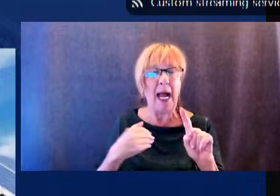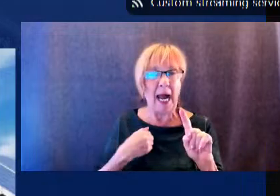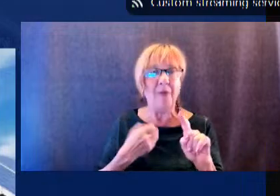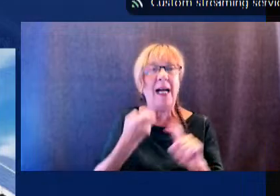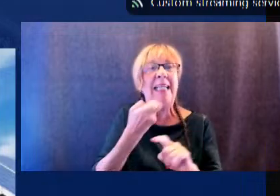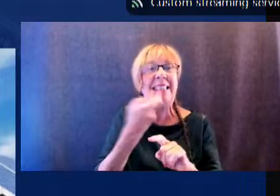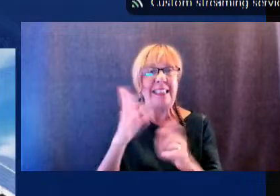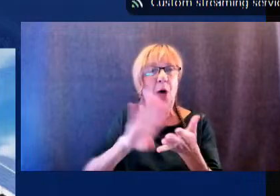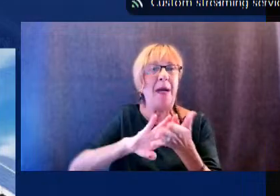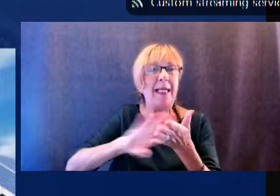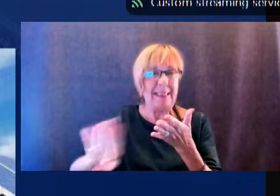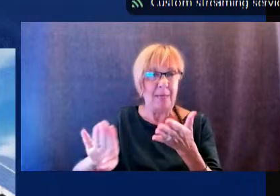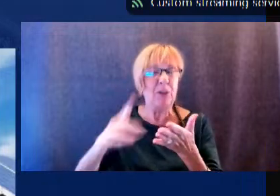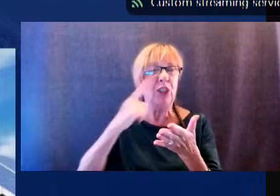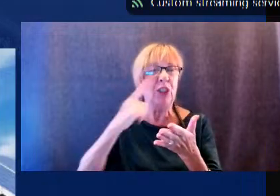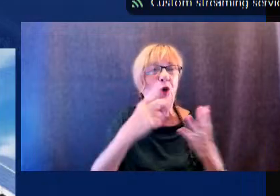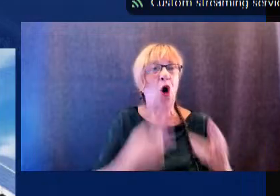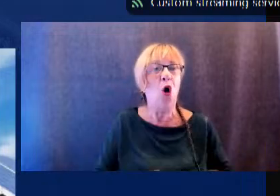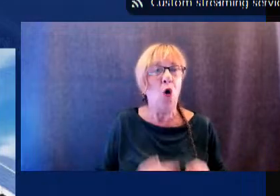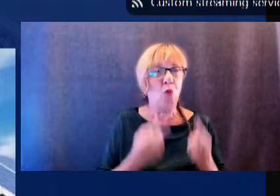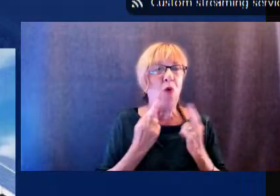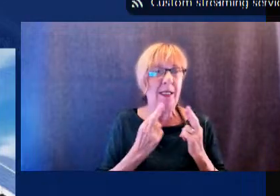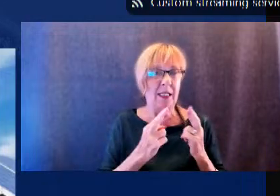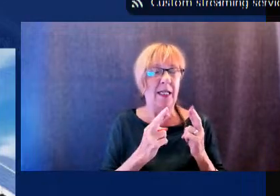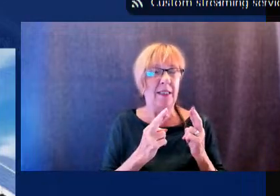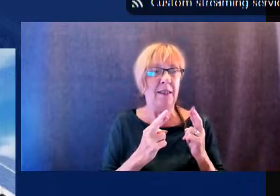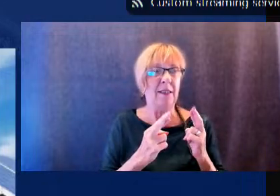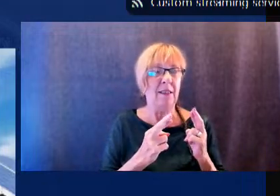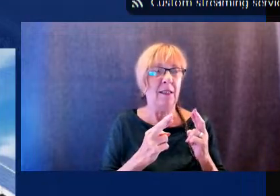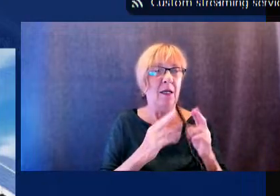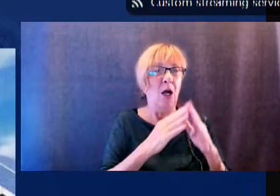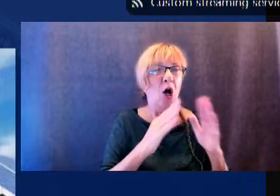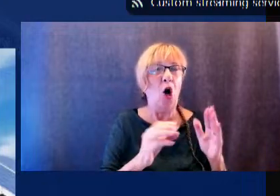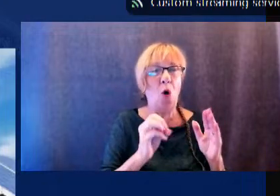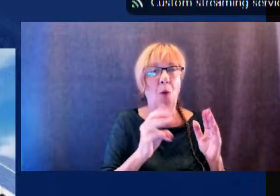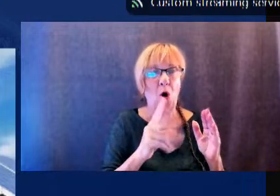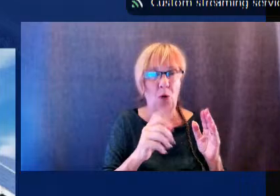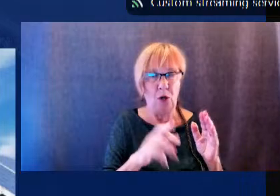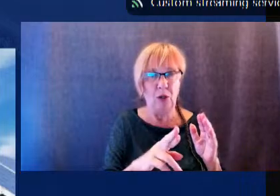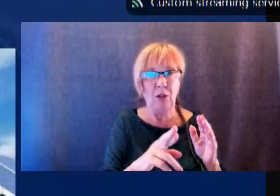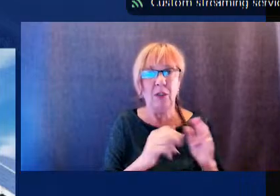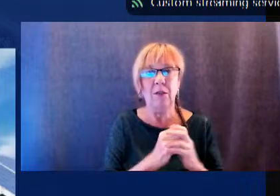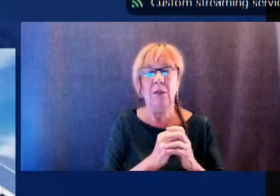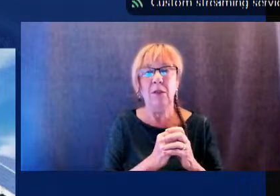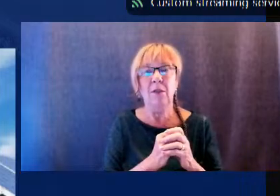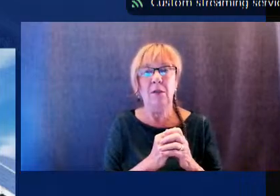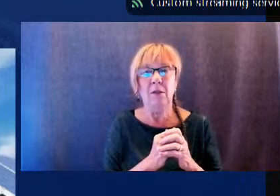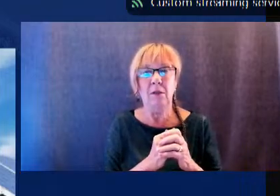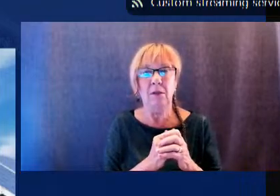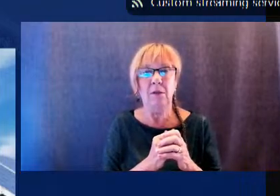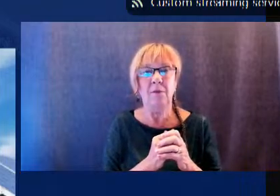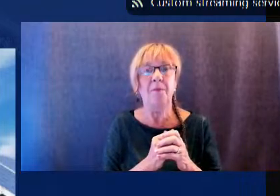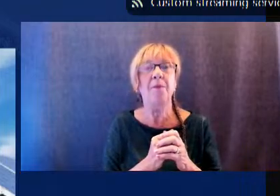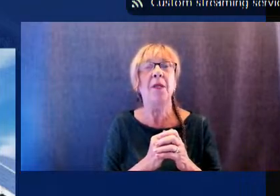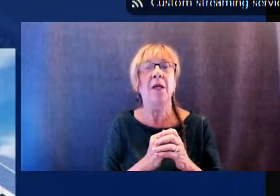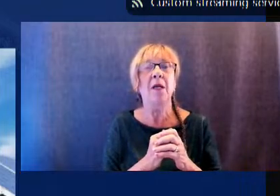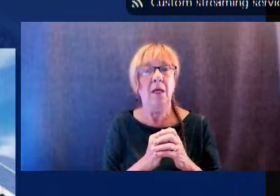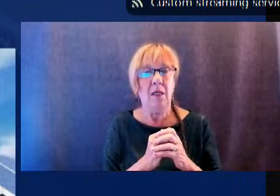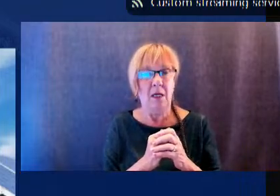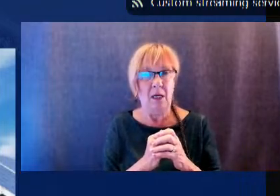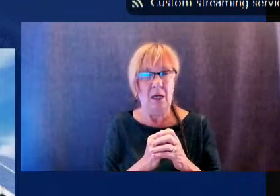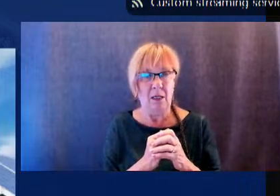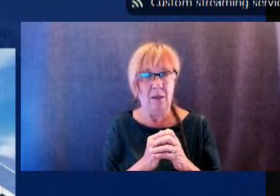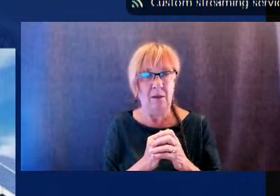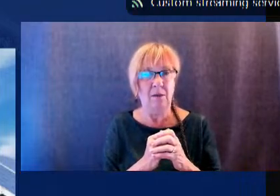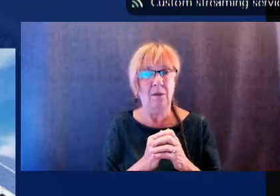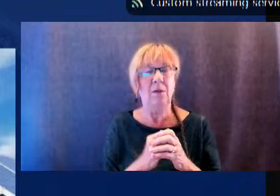And also importantly, there's suspensions for rooftop solar and battery storage installation requirements.